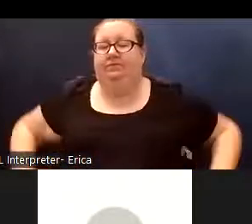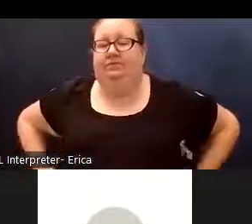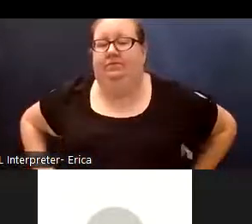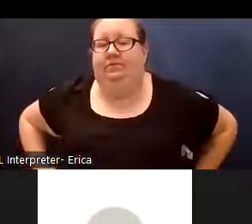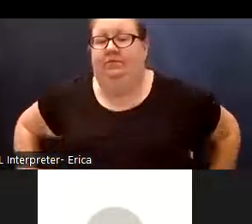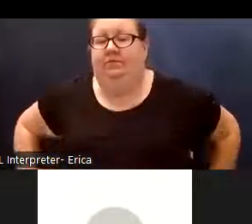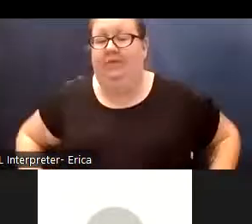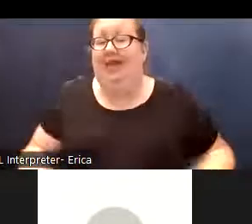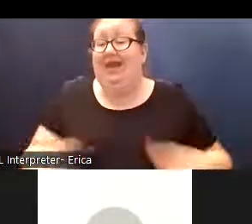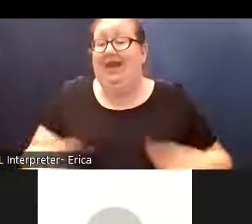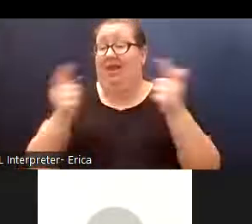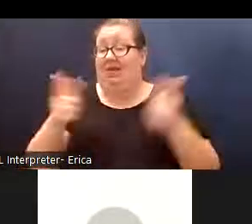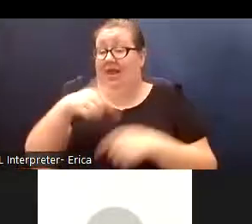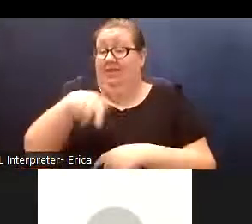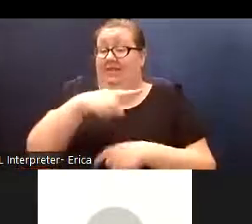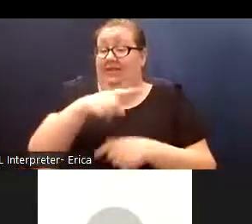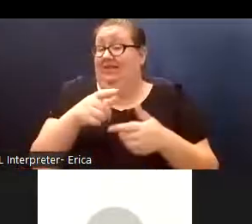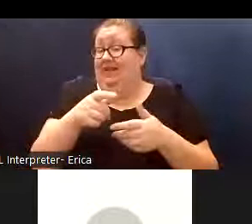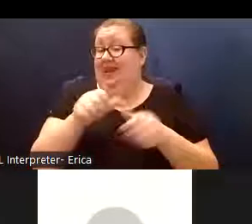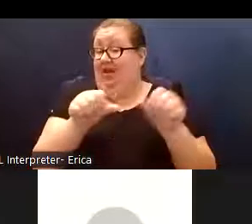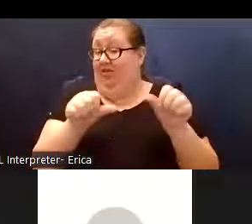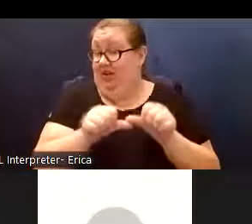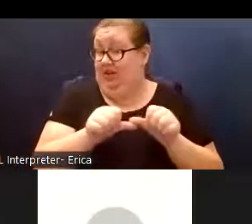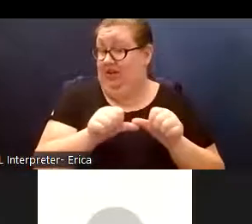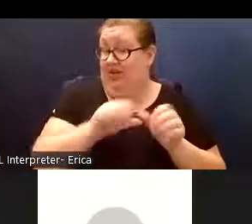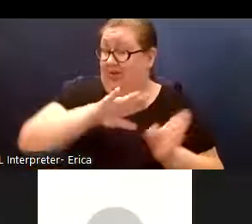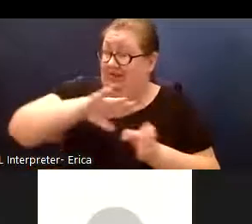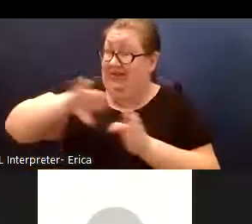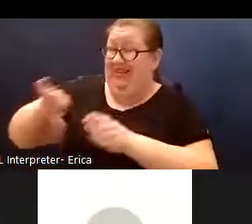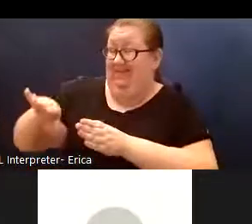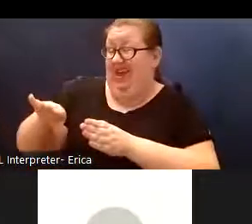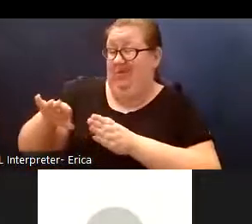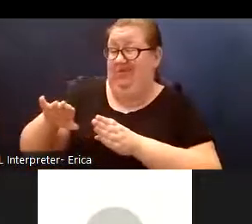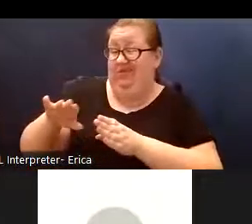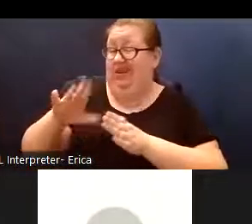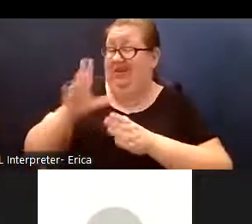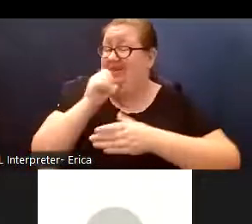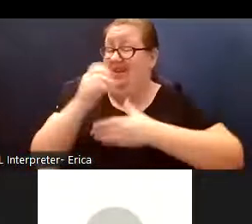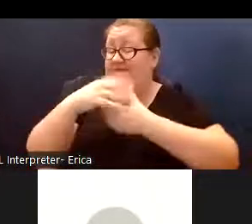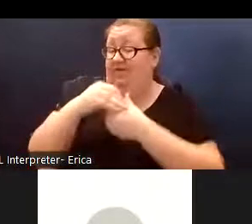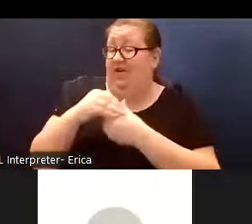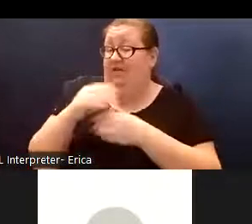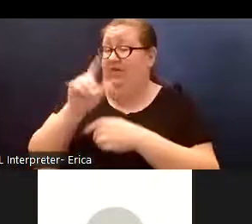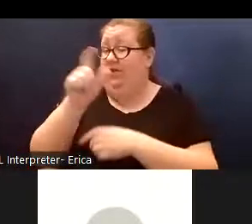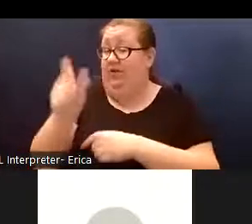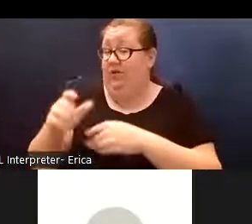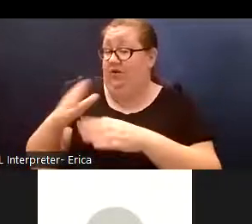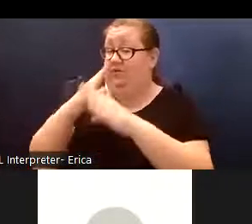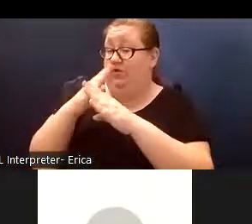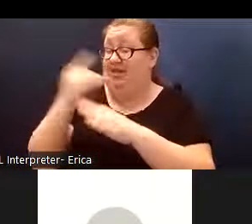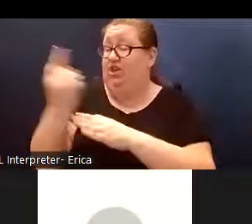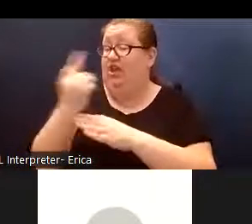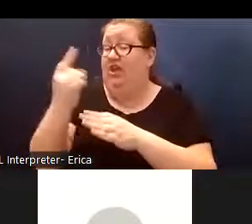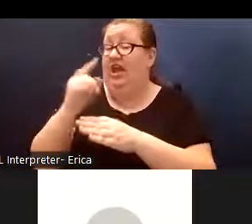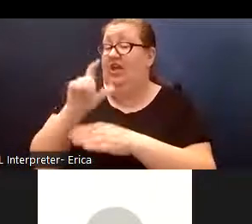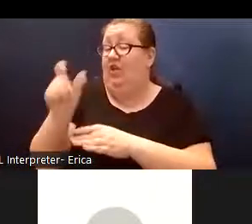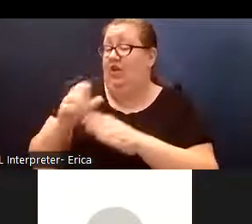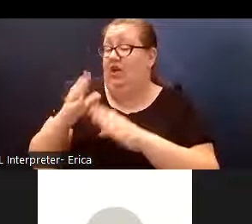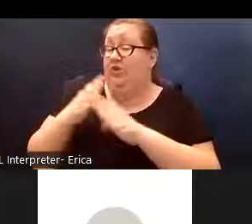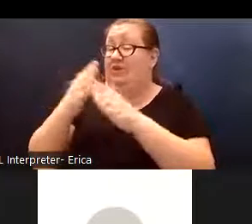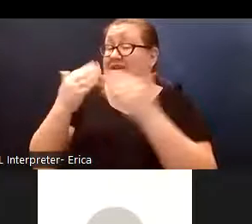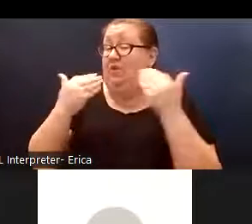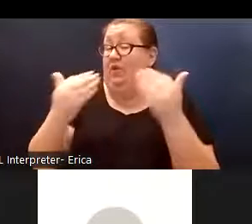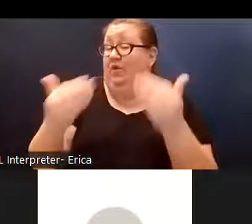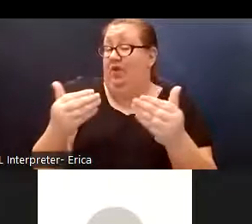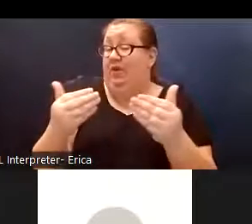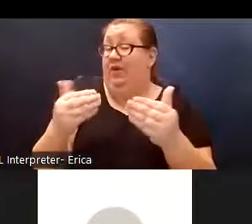coastal protections. Here, the only coastal protection that we are going forward with is the